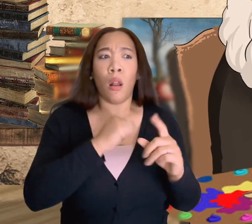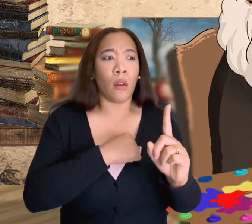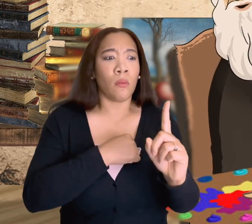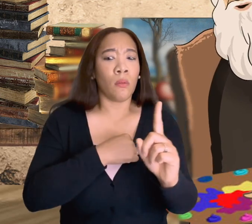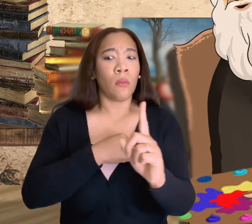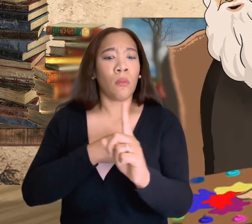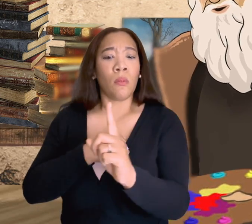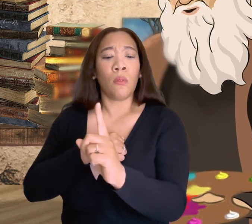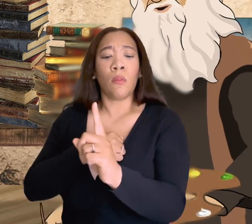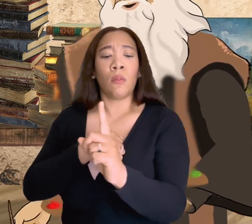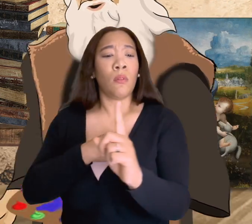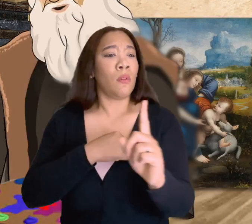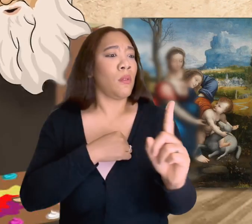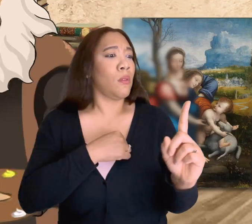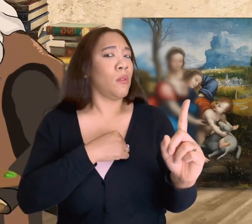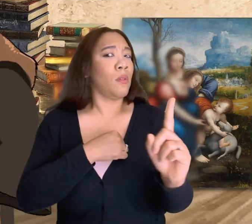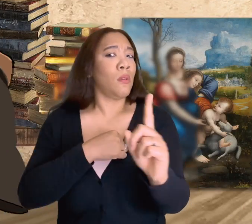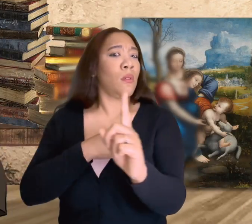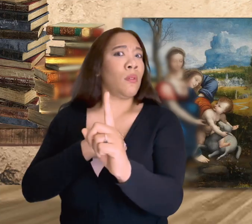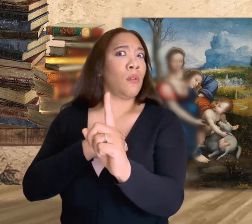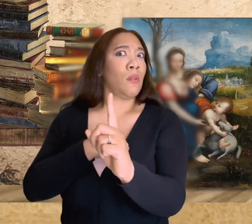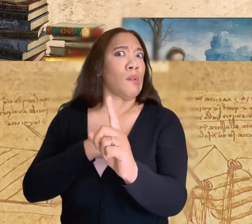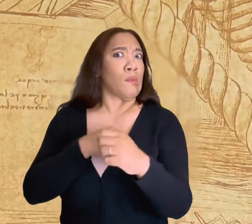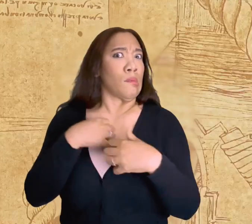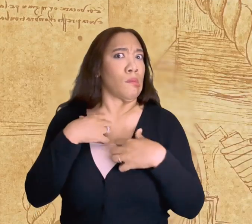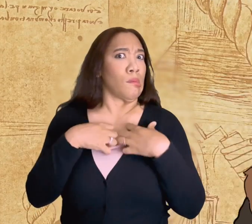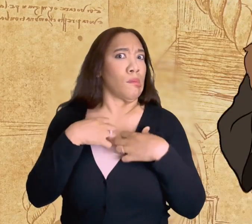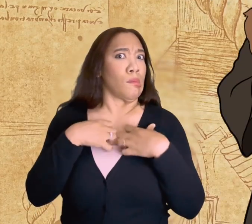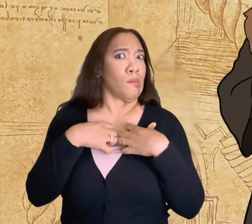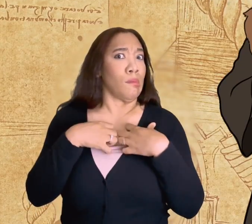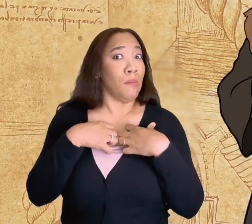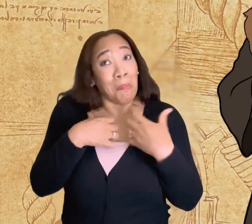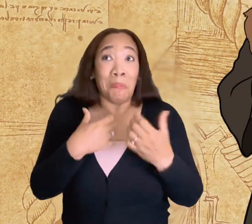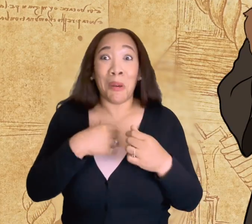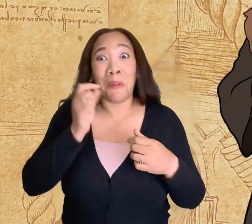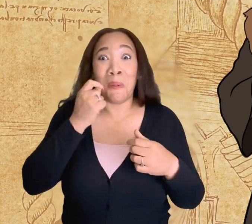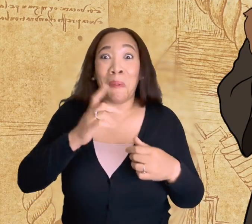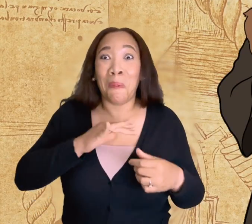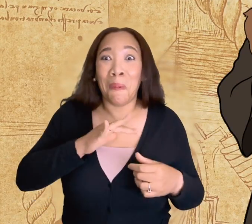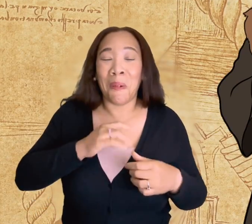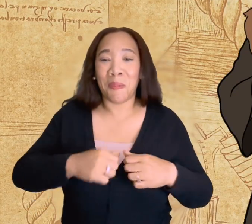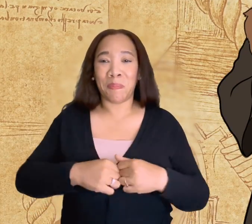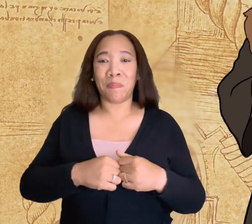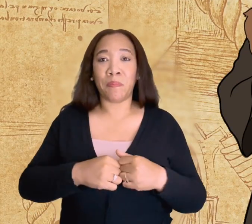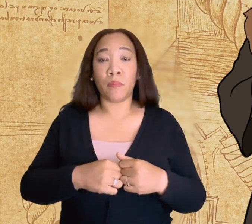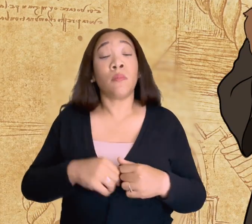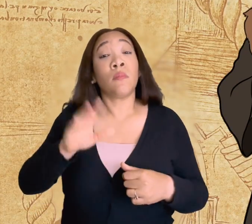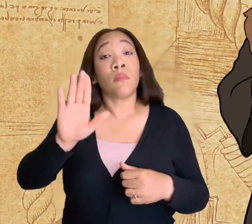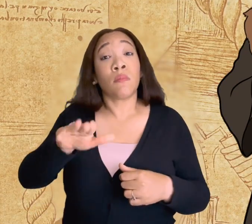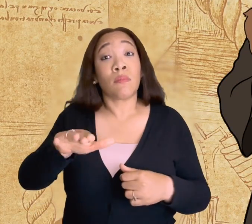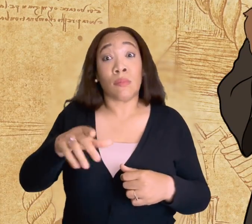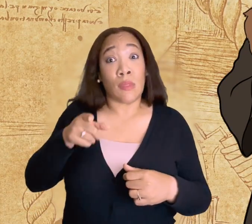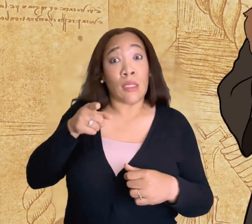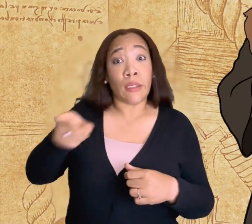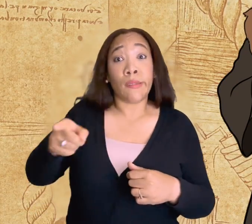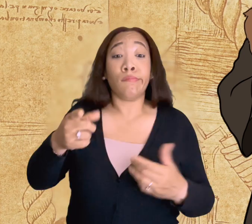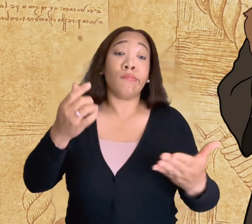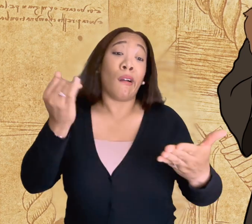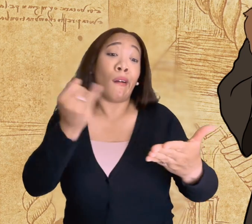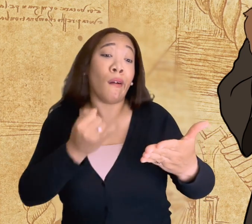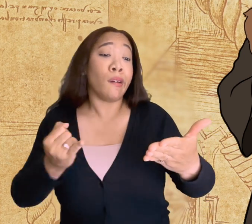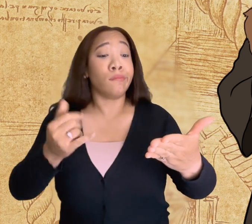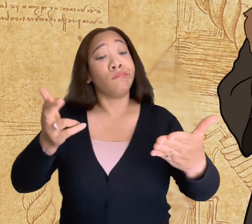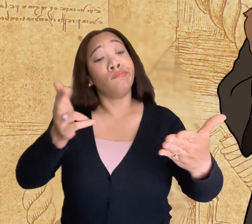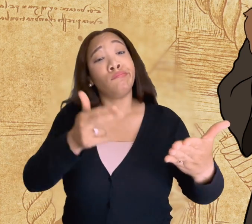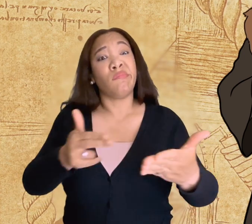creepy and cool at the same time. But Leonardo da Vinci was doing many other important things